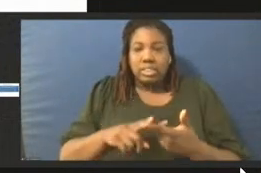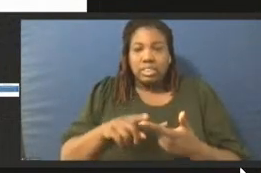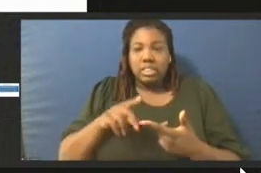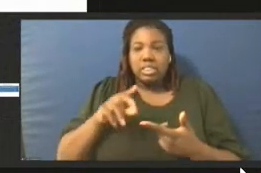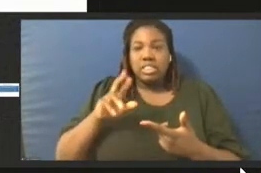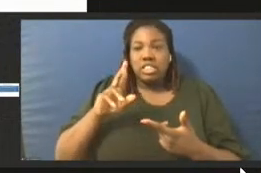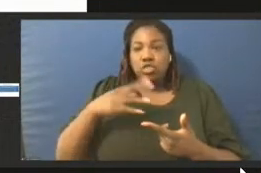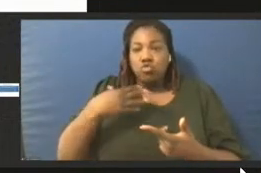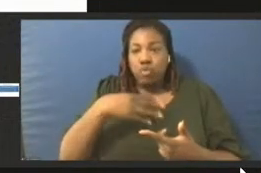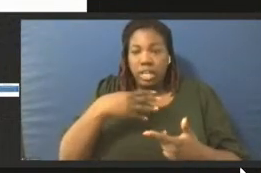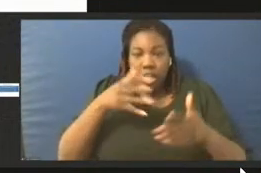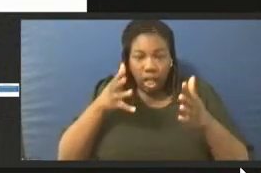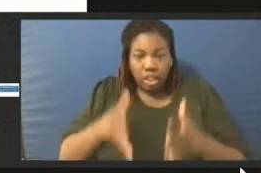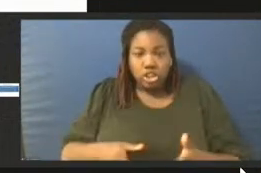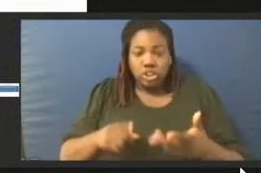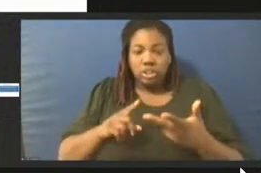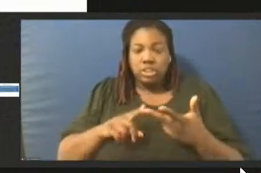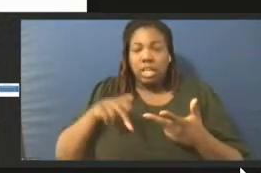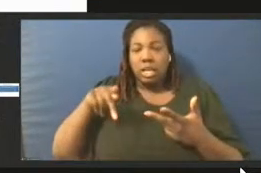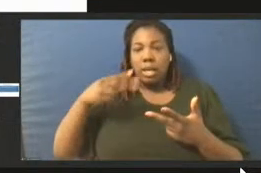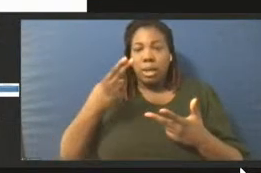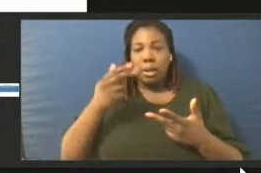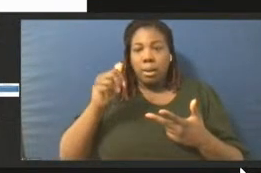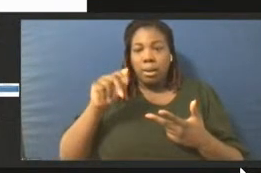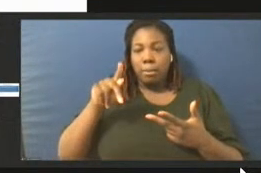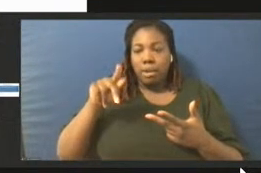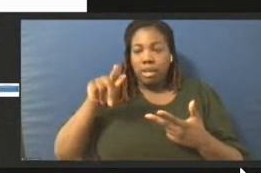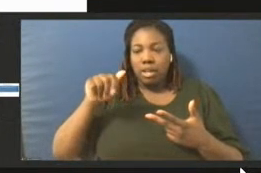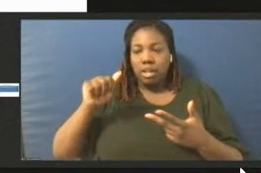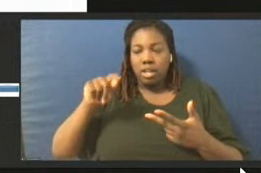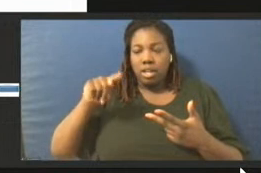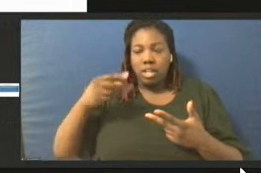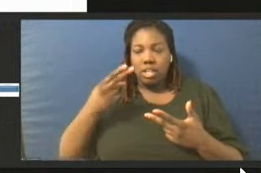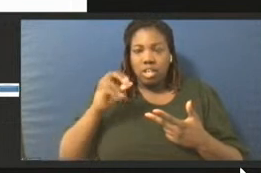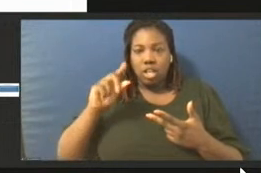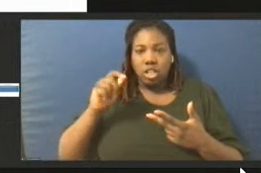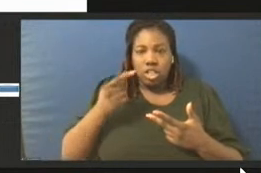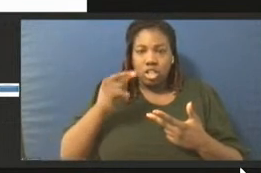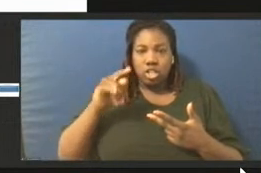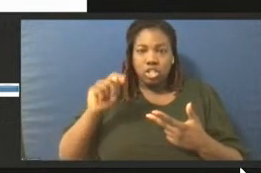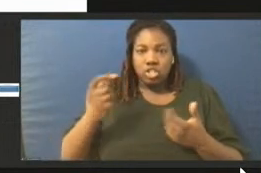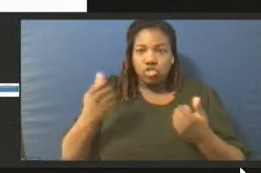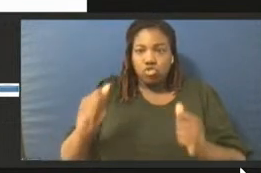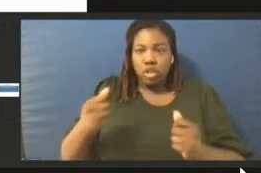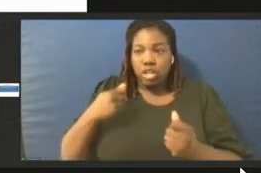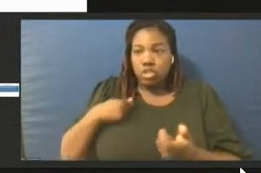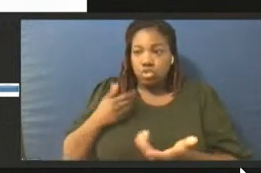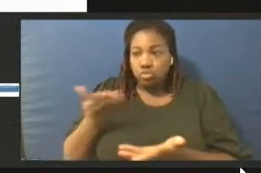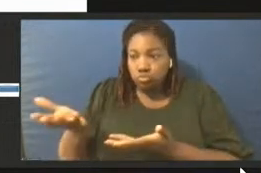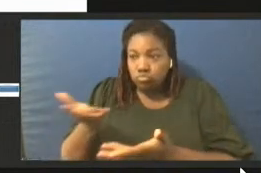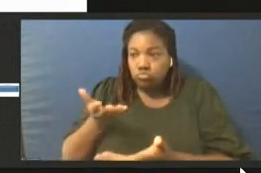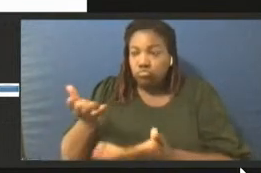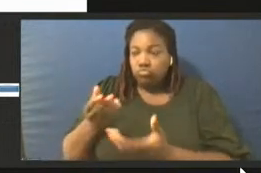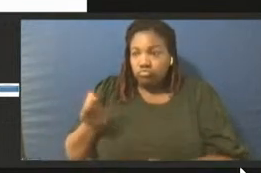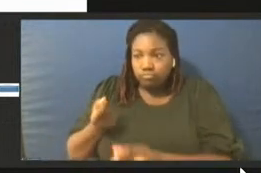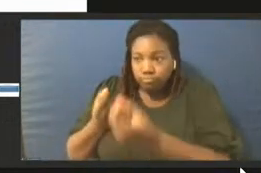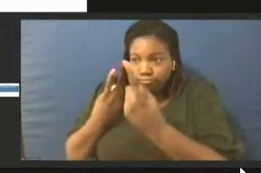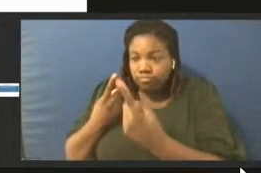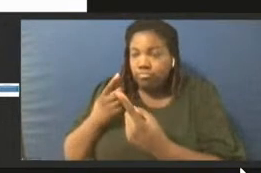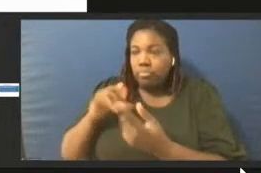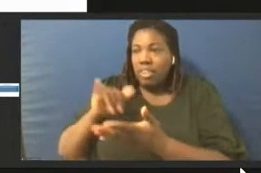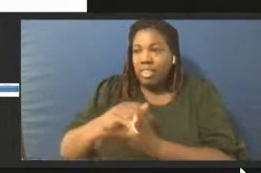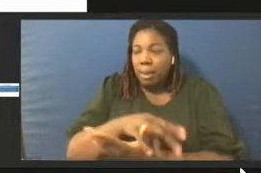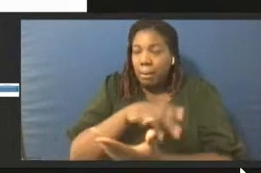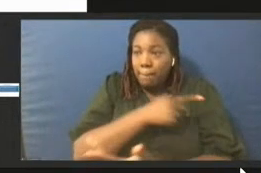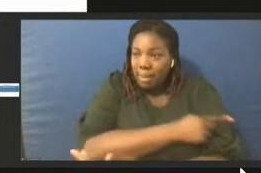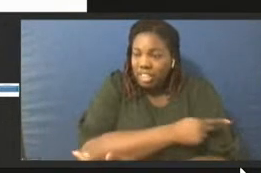radiologists and pathologists, being able to empathize with that patient you're trying to treat is vital in the